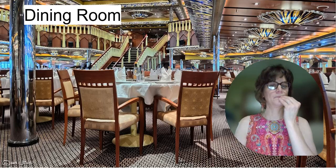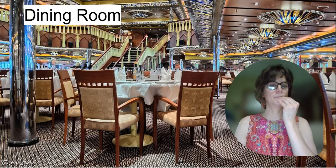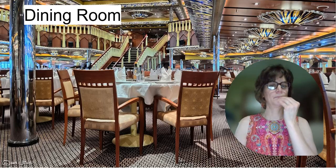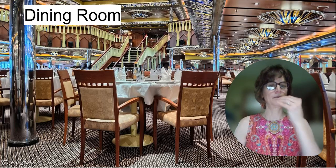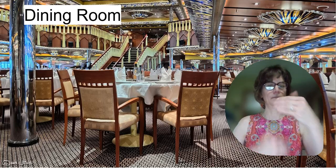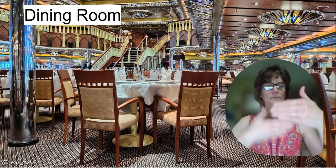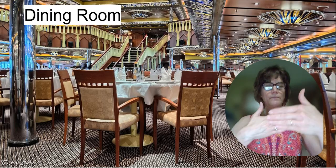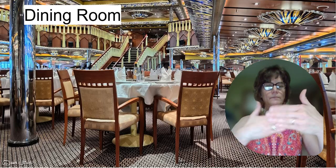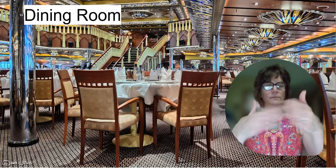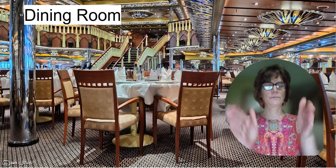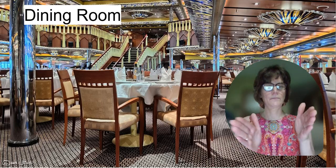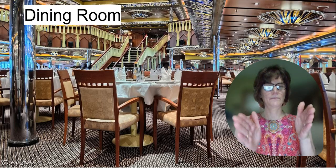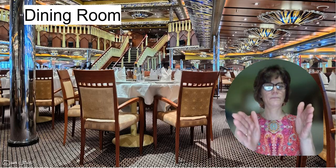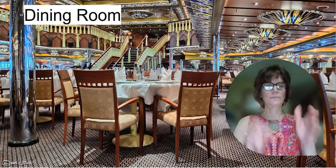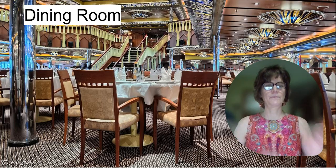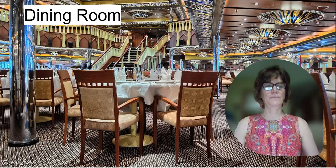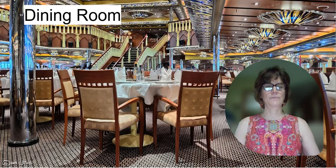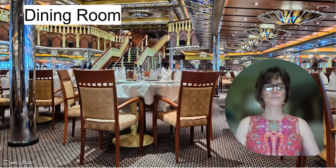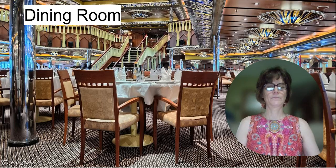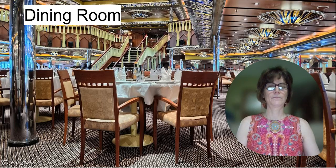Or